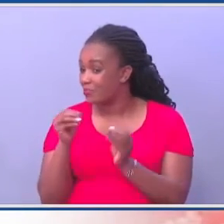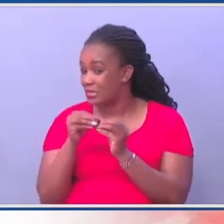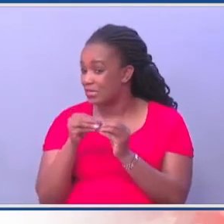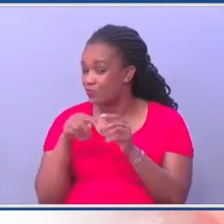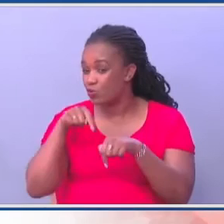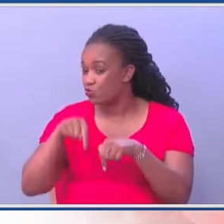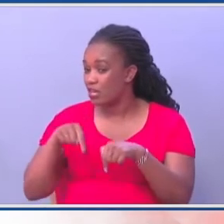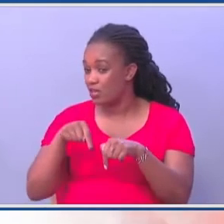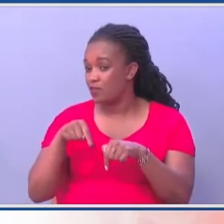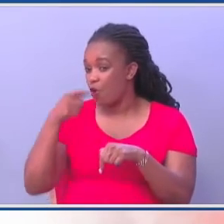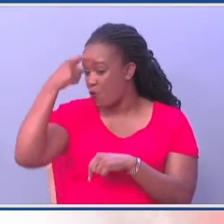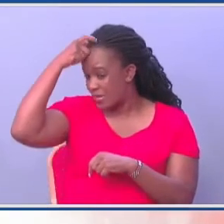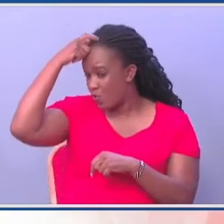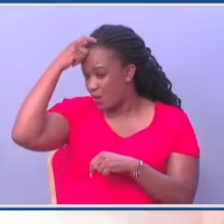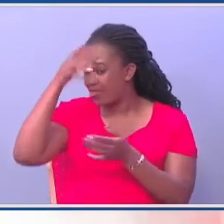Why weren't they there?